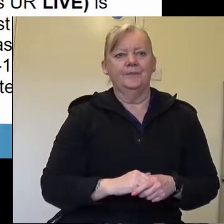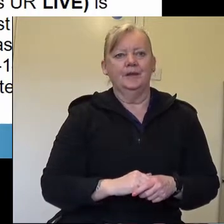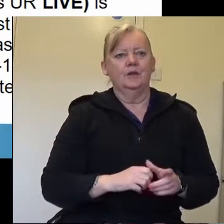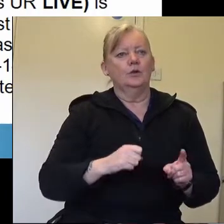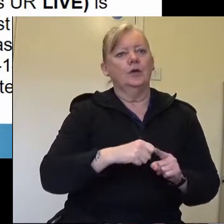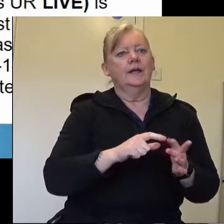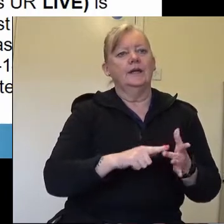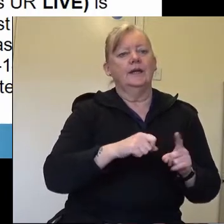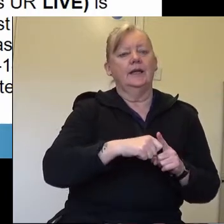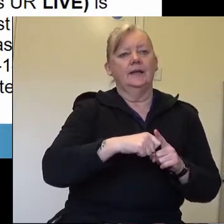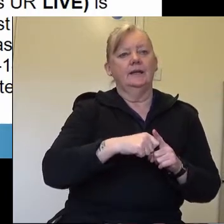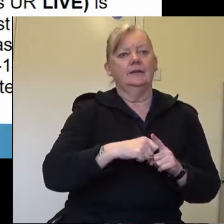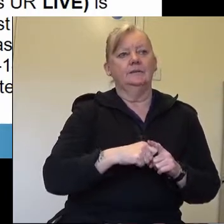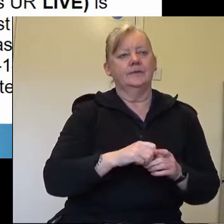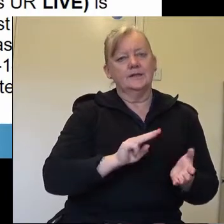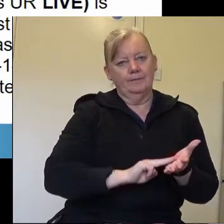vaults now. So